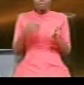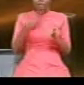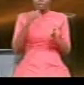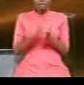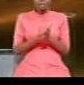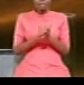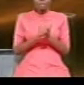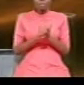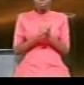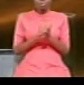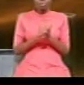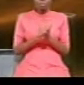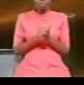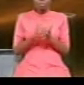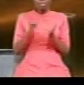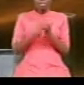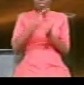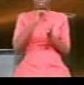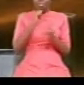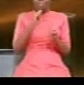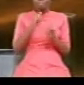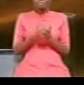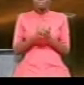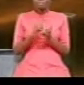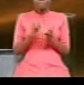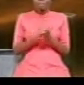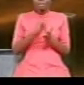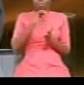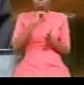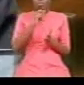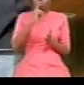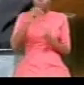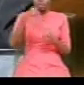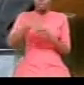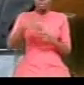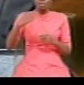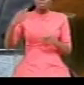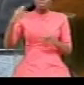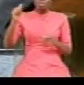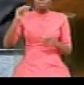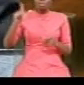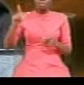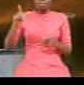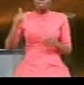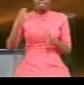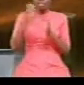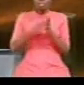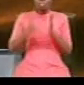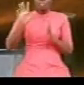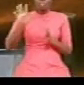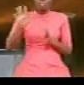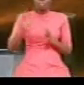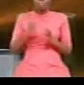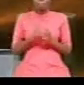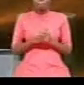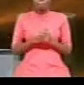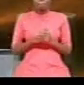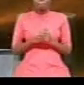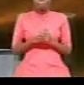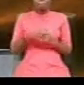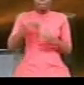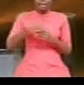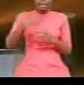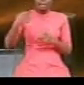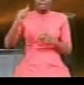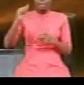that's not true. That's a lie. It's not possible. Galatians chapter 5. In Galatians